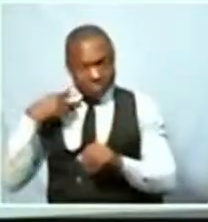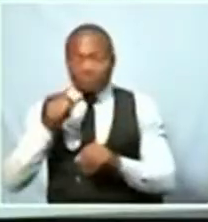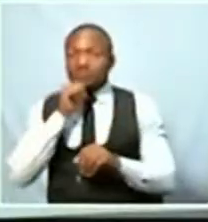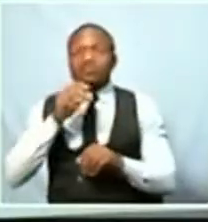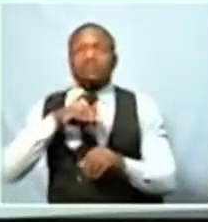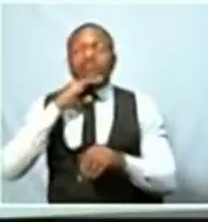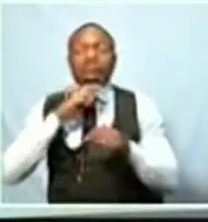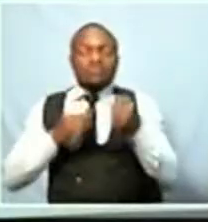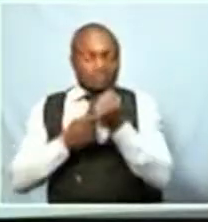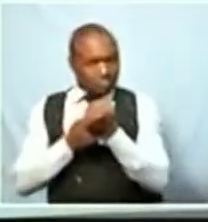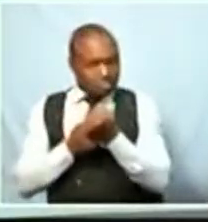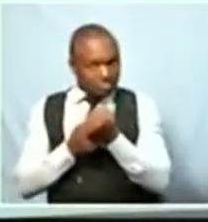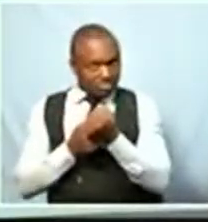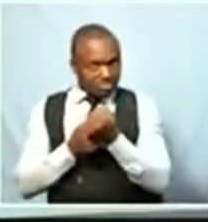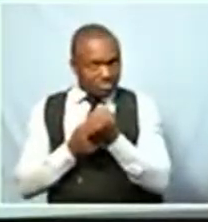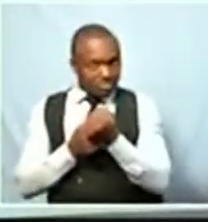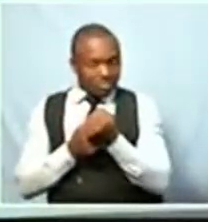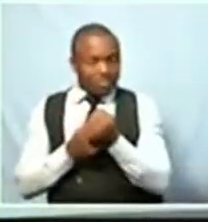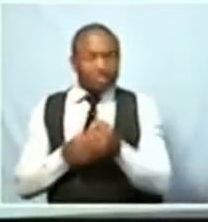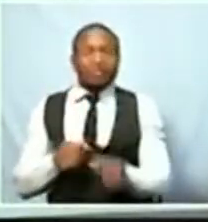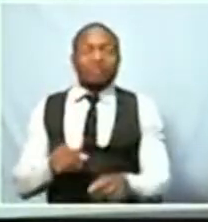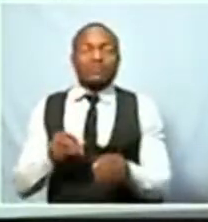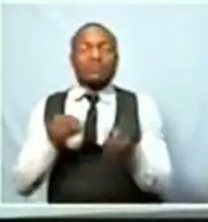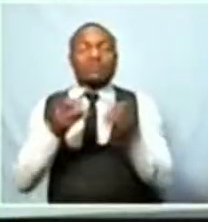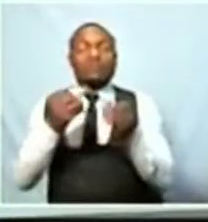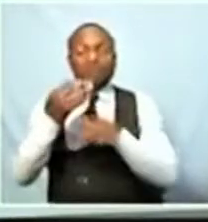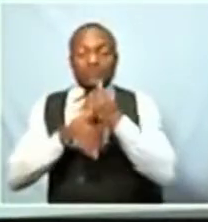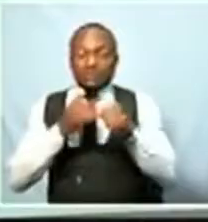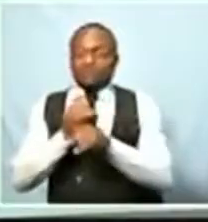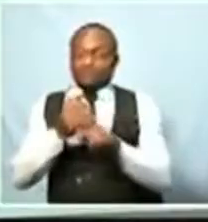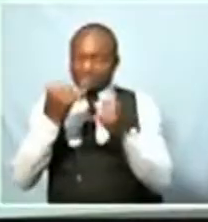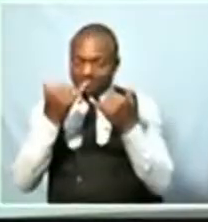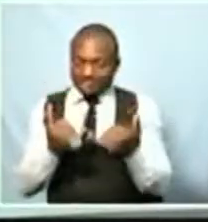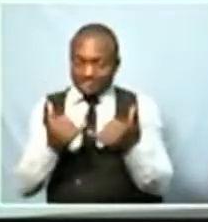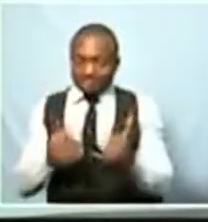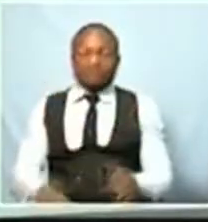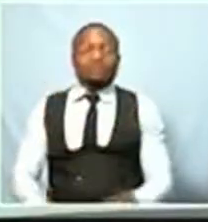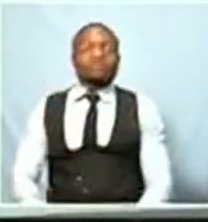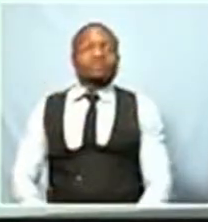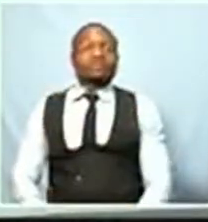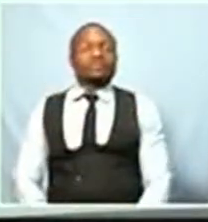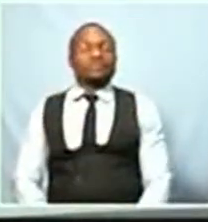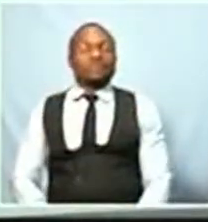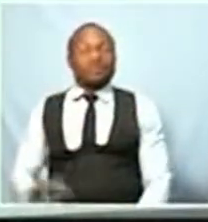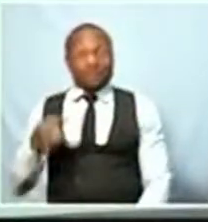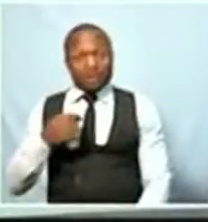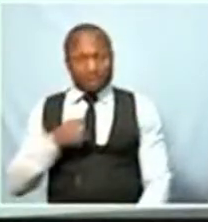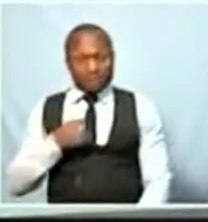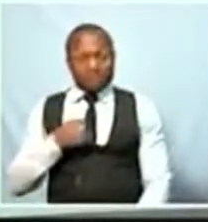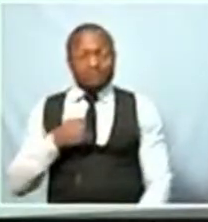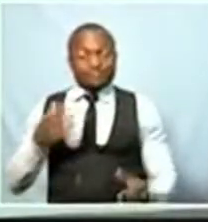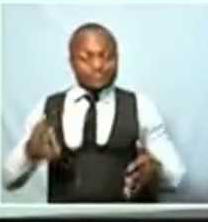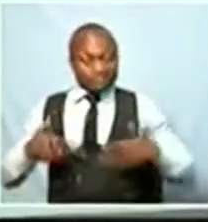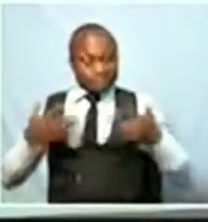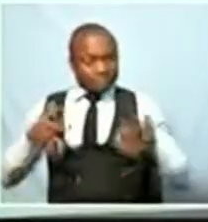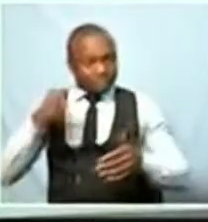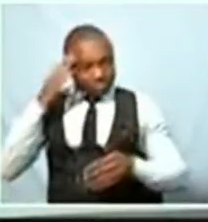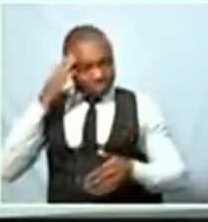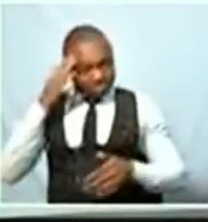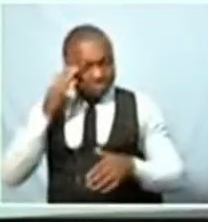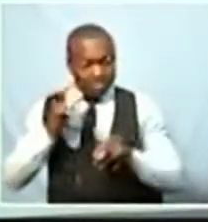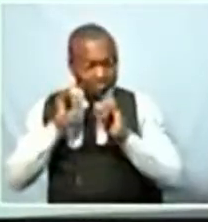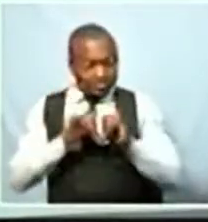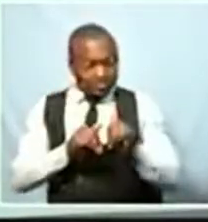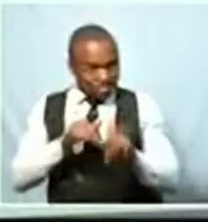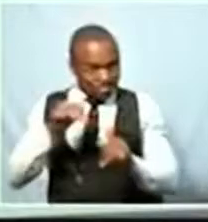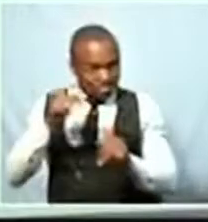funded for a number of years now. And I'm privileged to know that because I've been in the office for a long